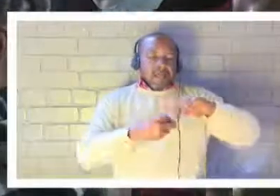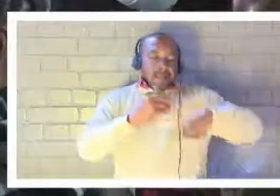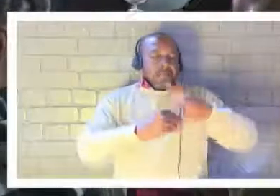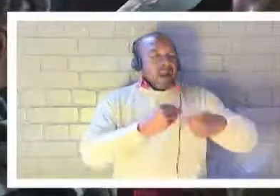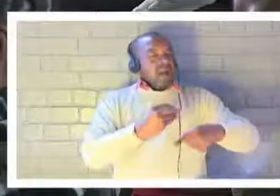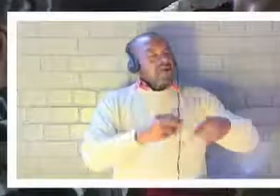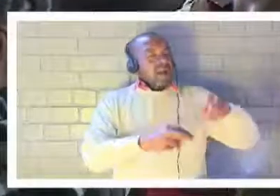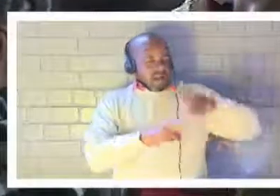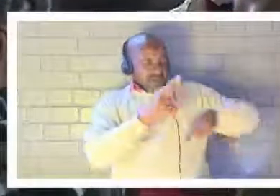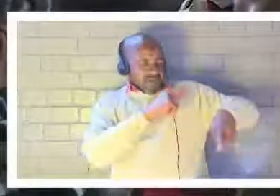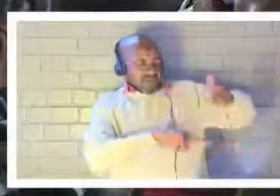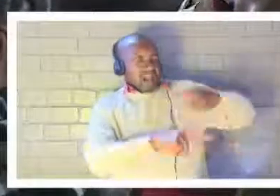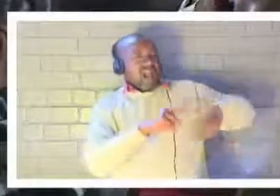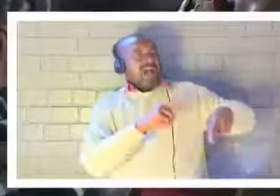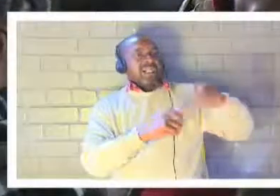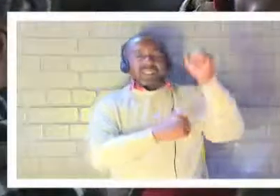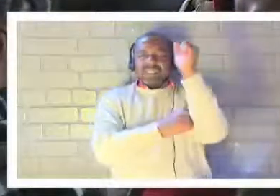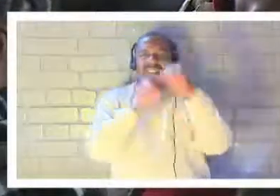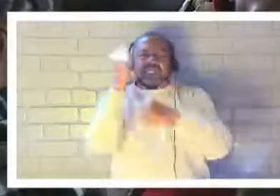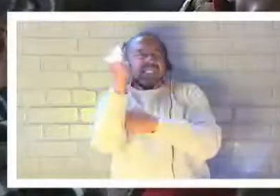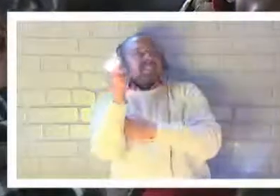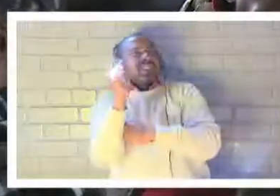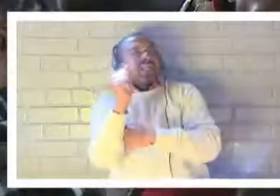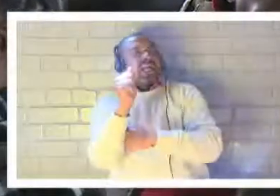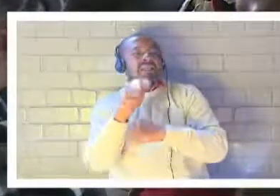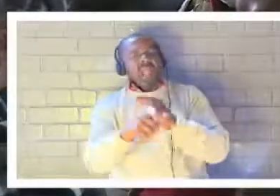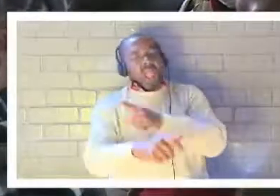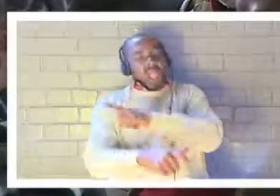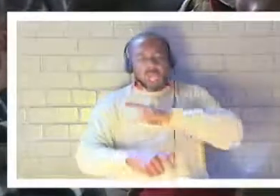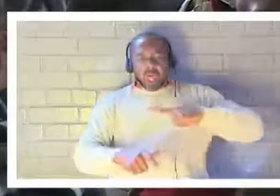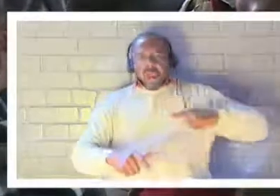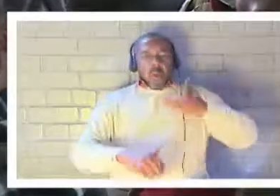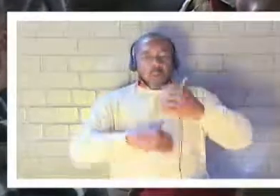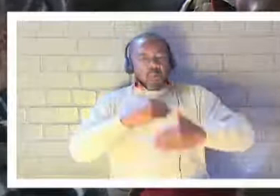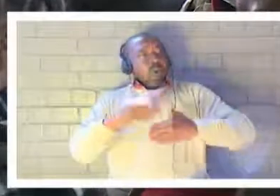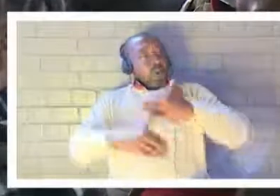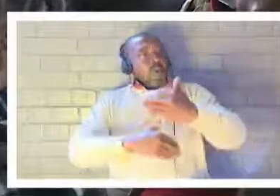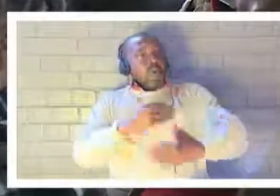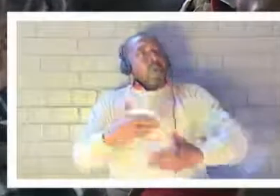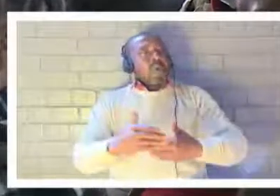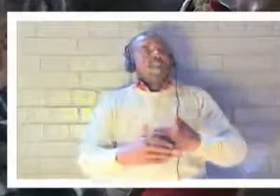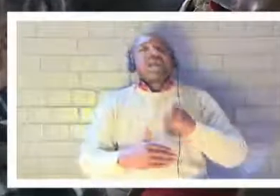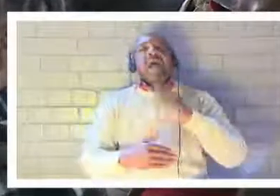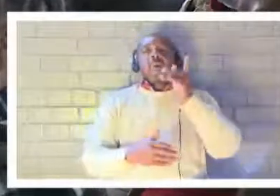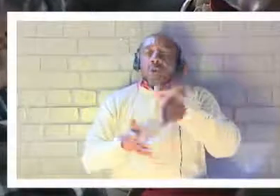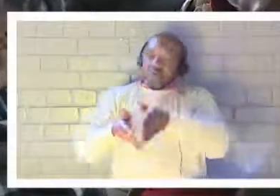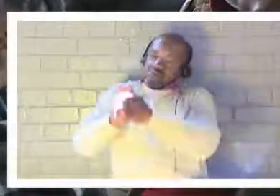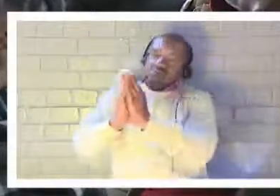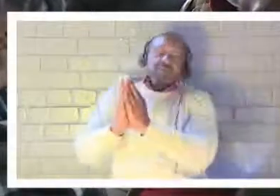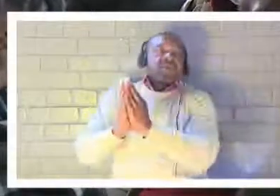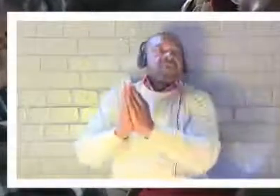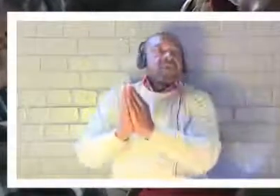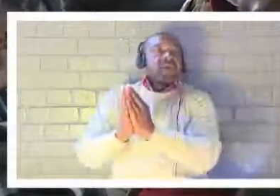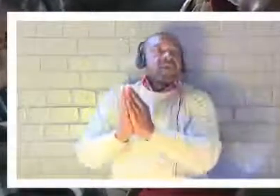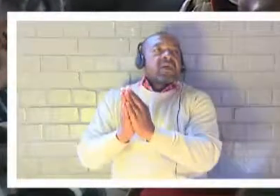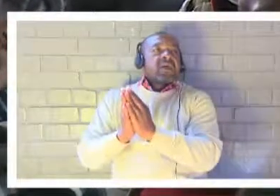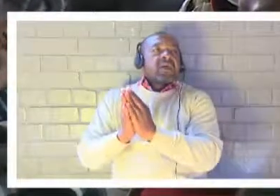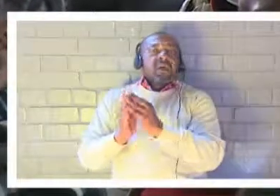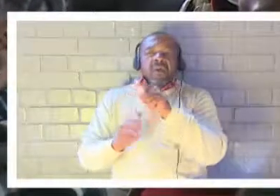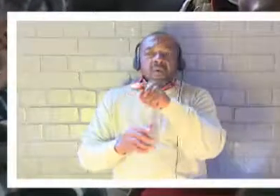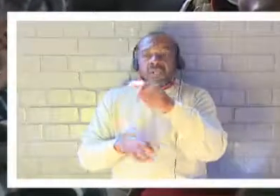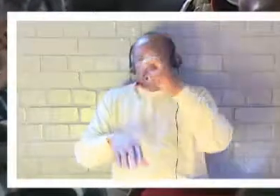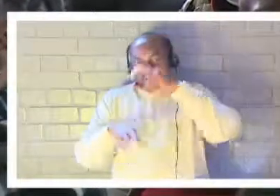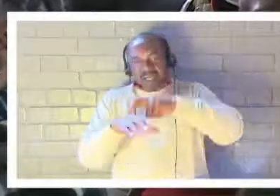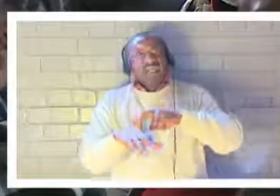the funds, and everything is a long-term process. So in an interim, I would request that you